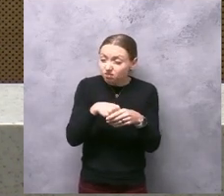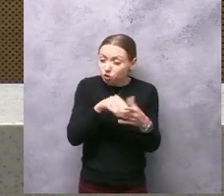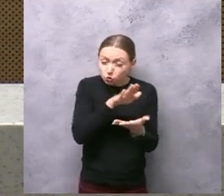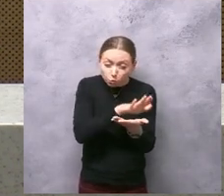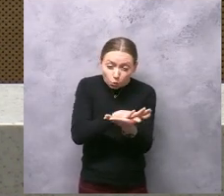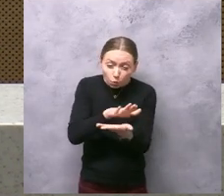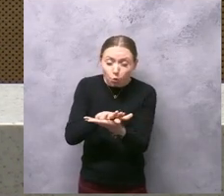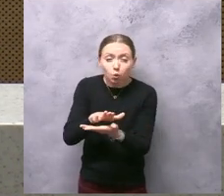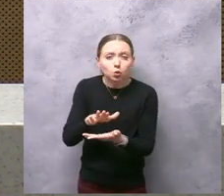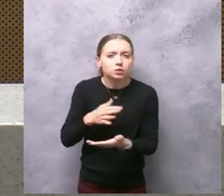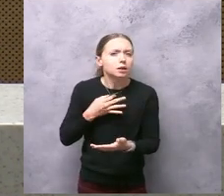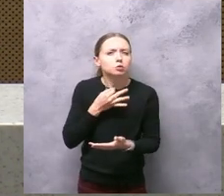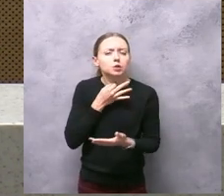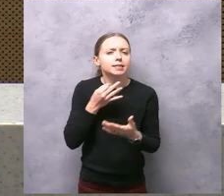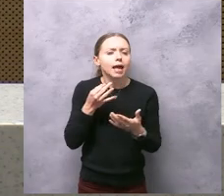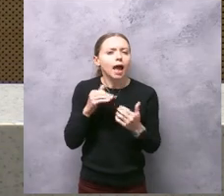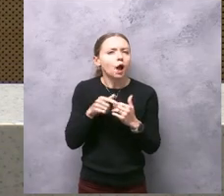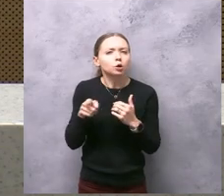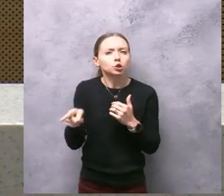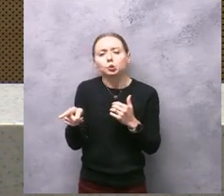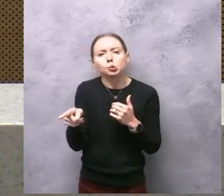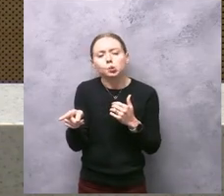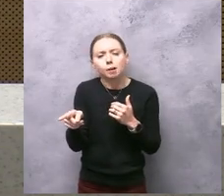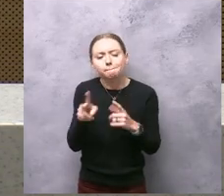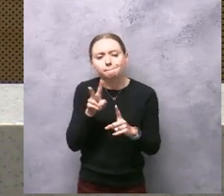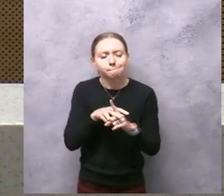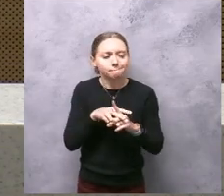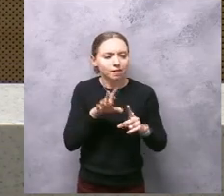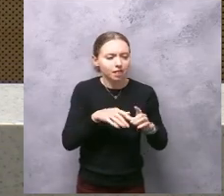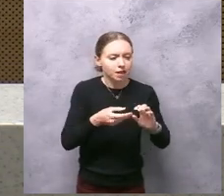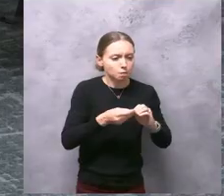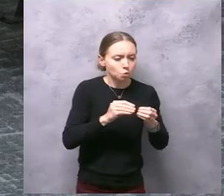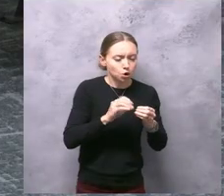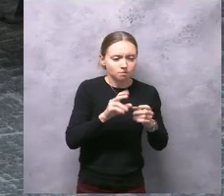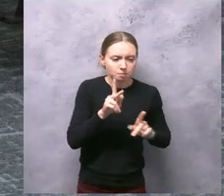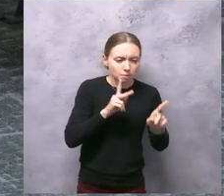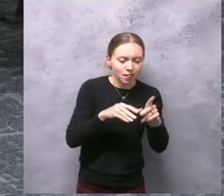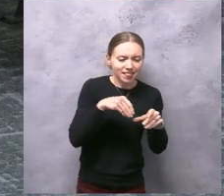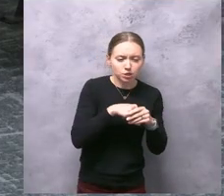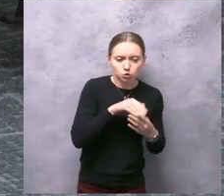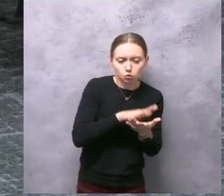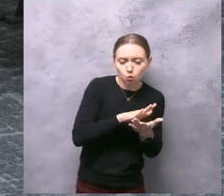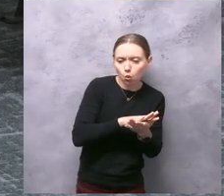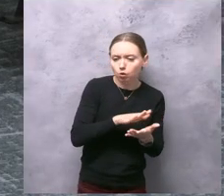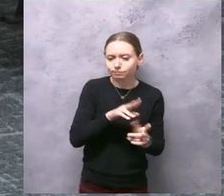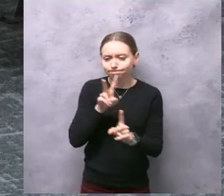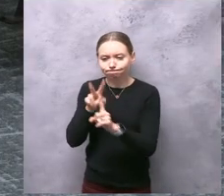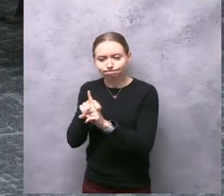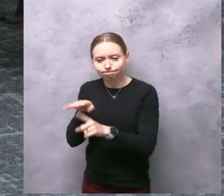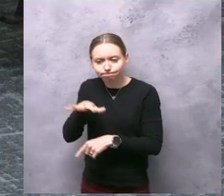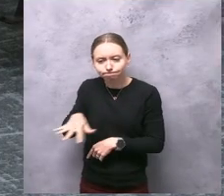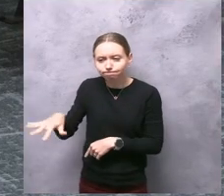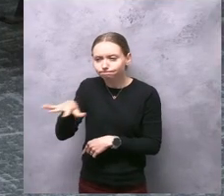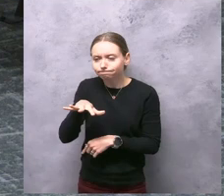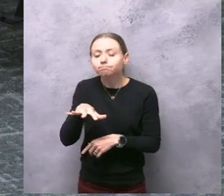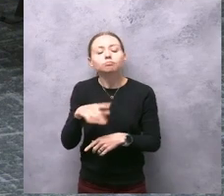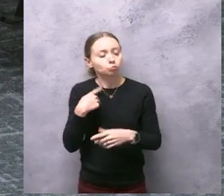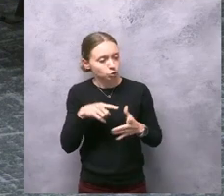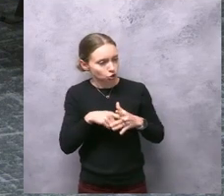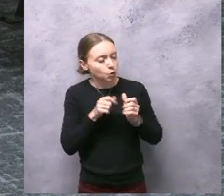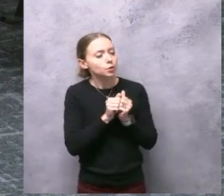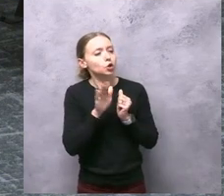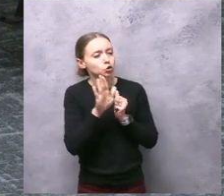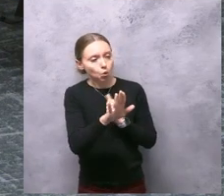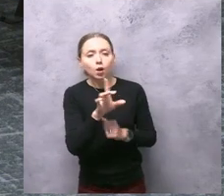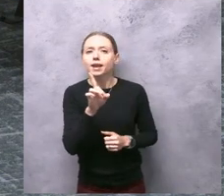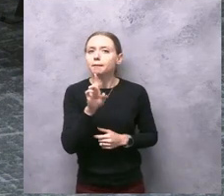number of people in schools. So we start with your database of